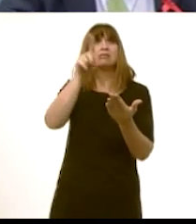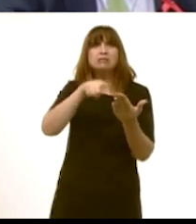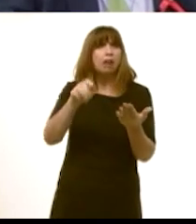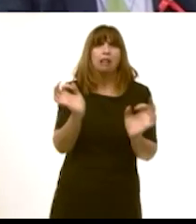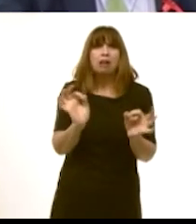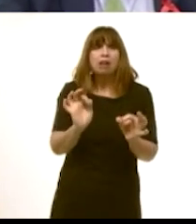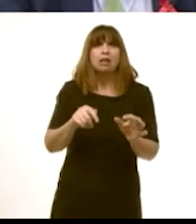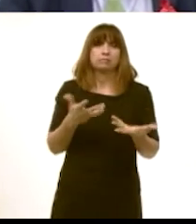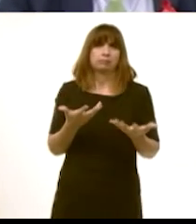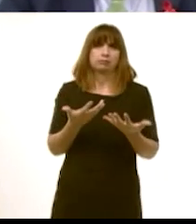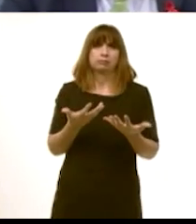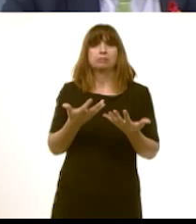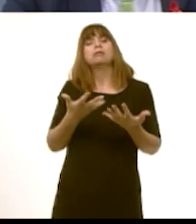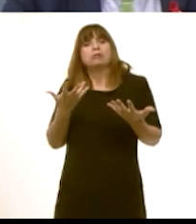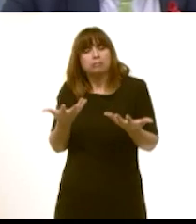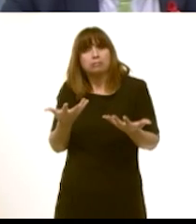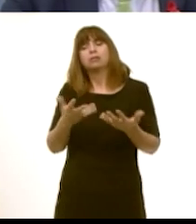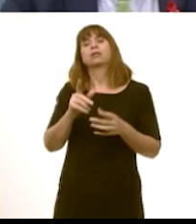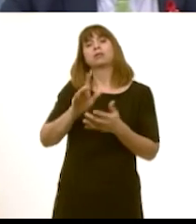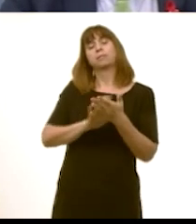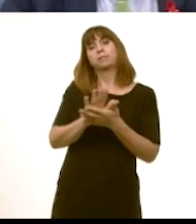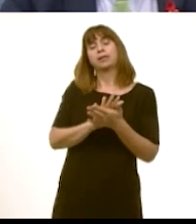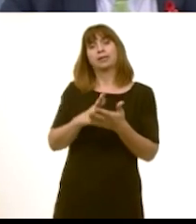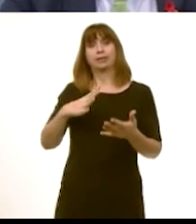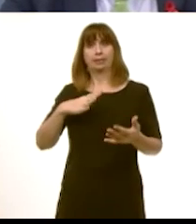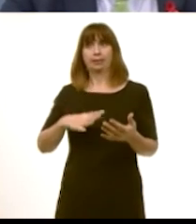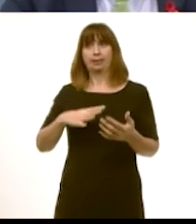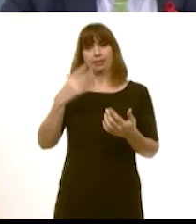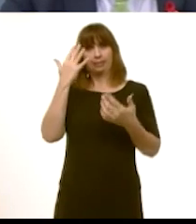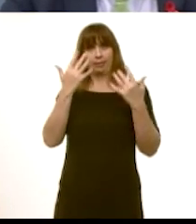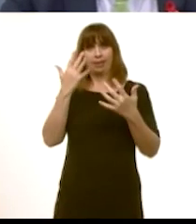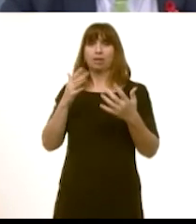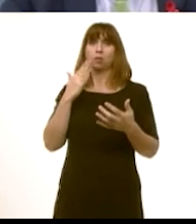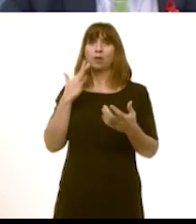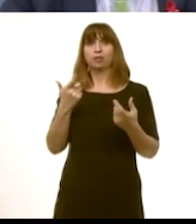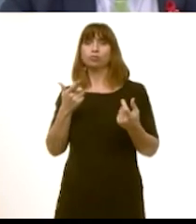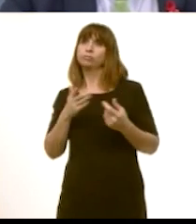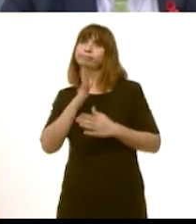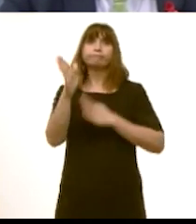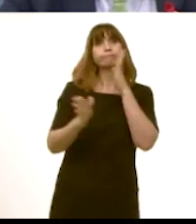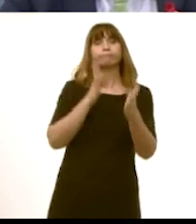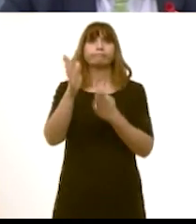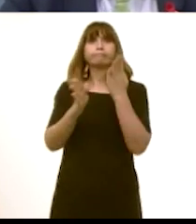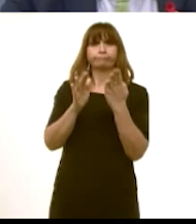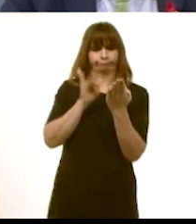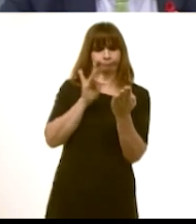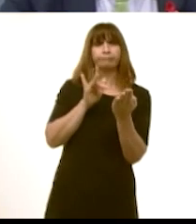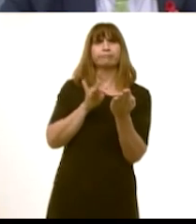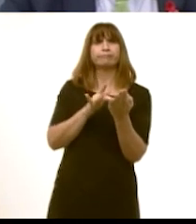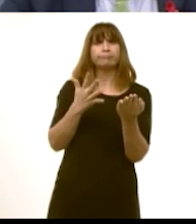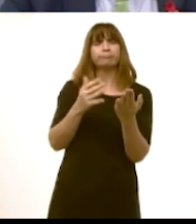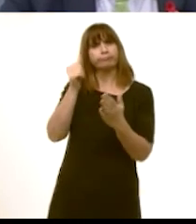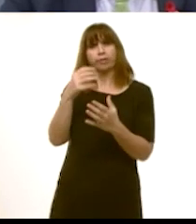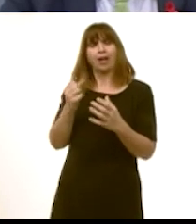think the big issue is how we deal with working whilst on the move. So, having moved on from